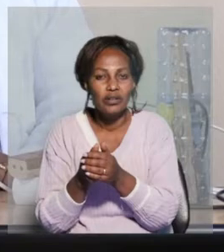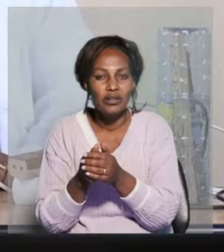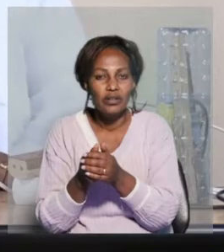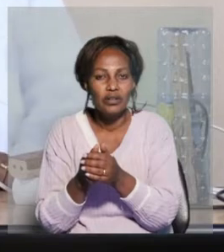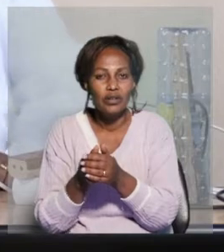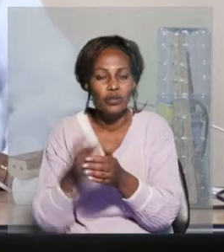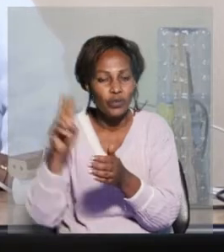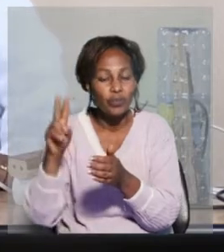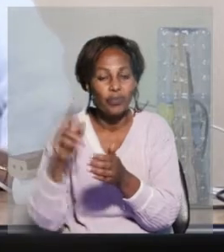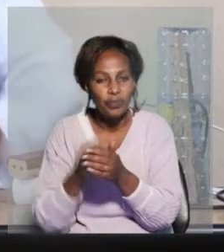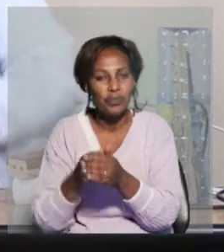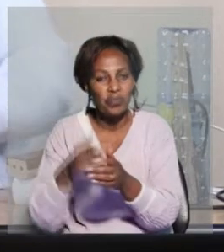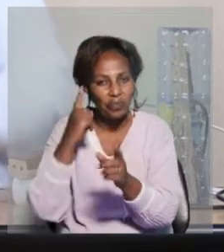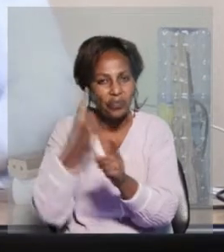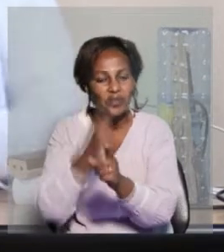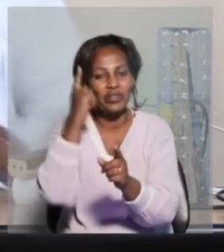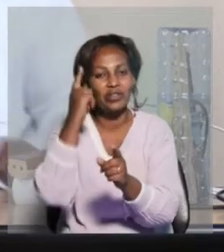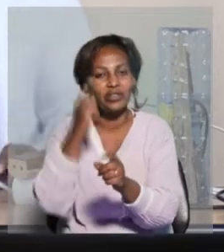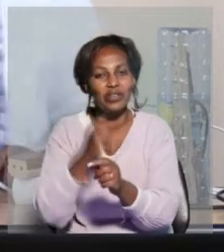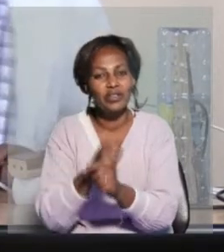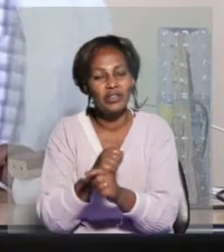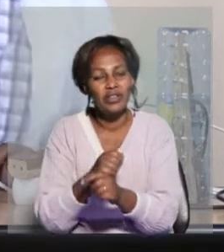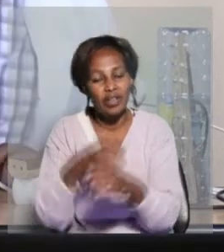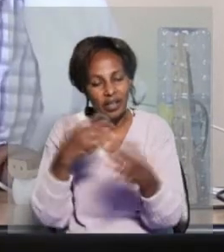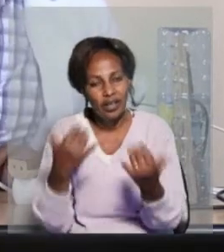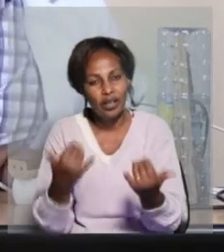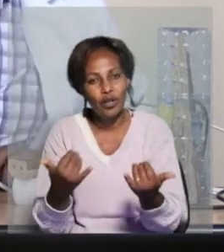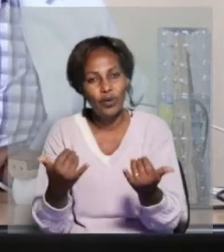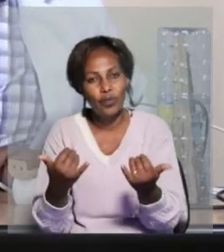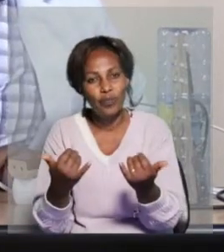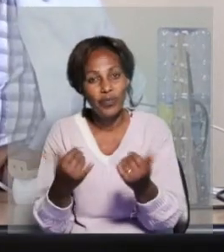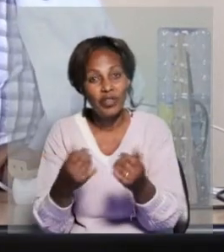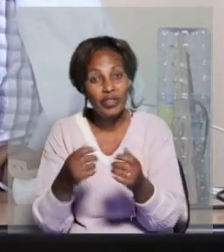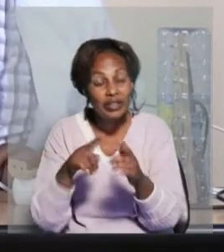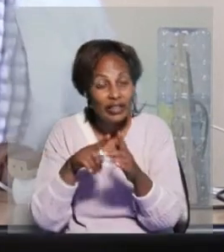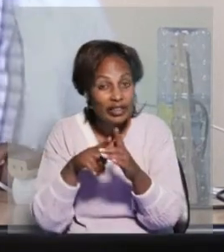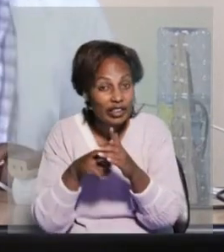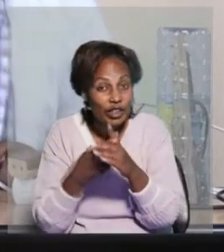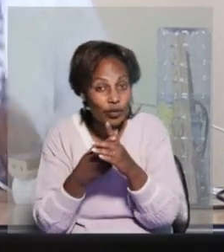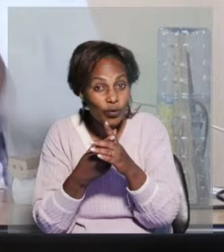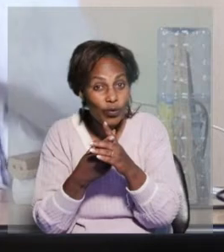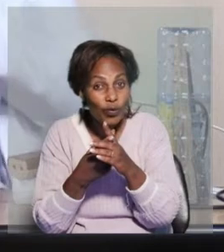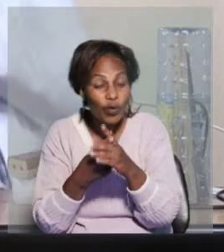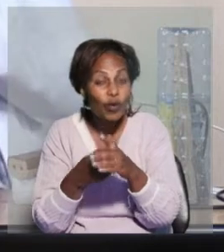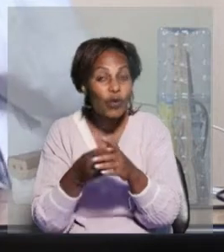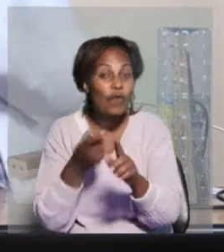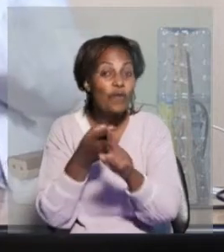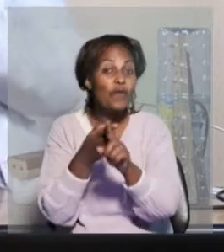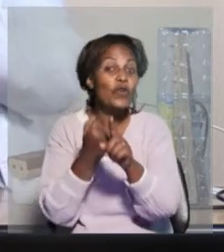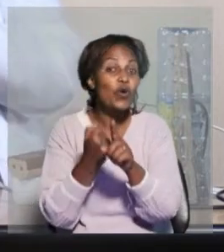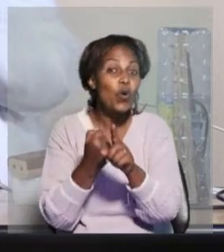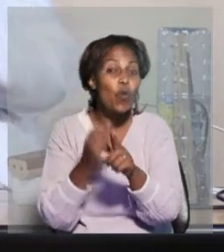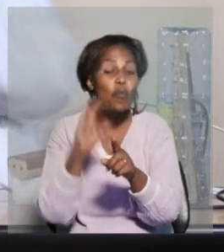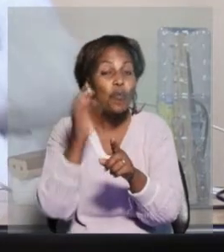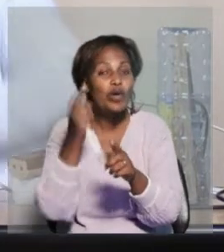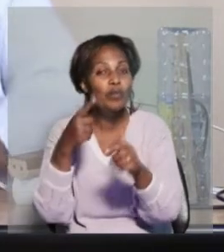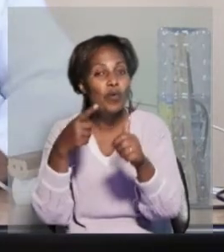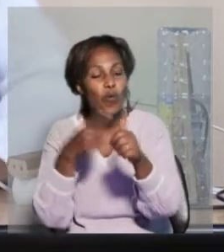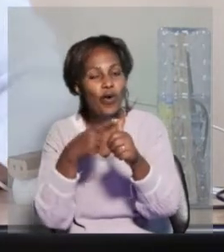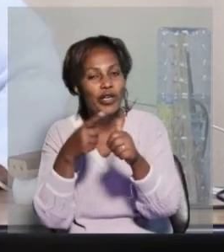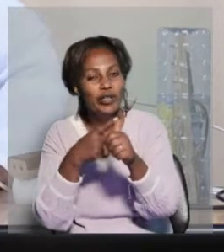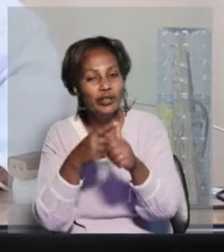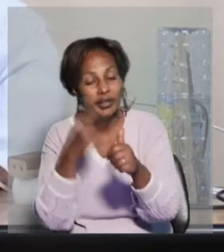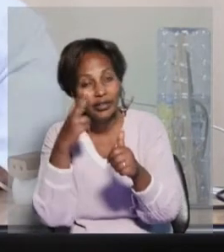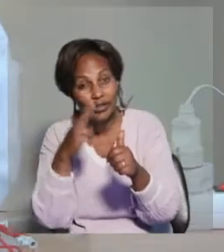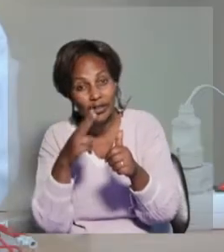V. Perfect. Now, let's start from bulb one. Okay. This is bulb one.